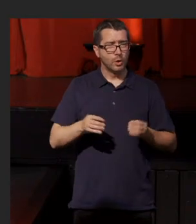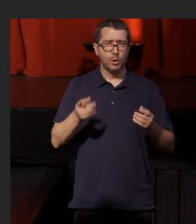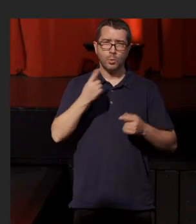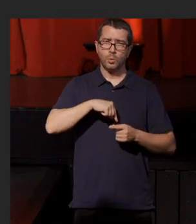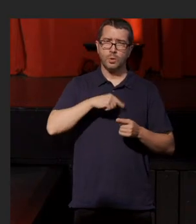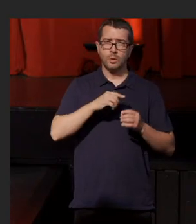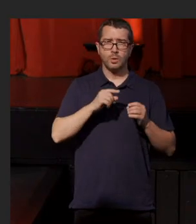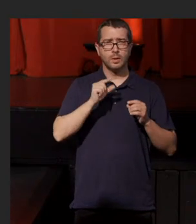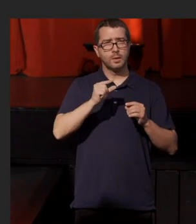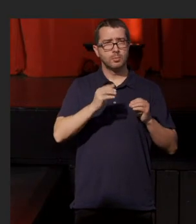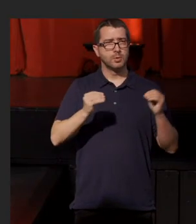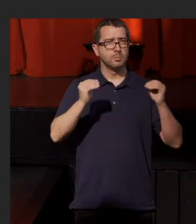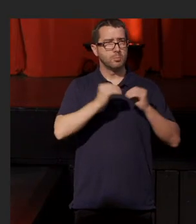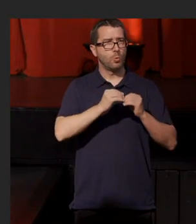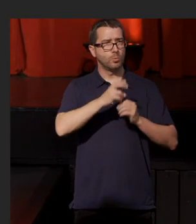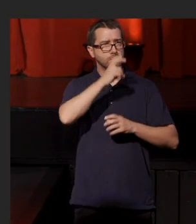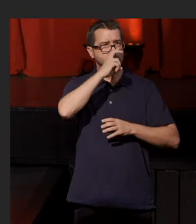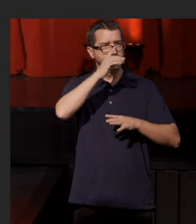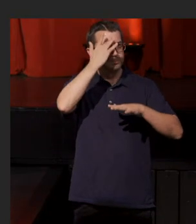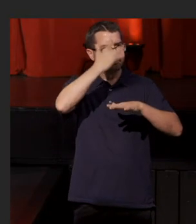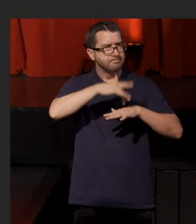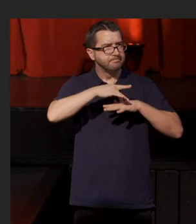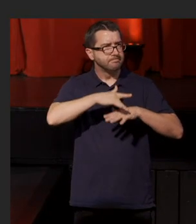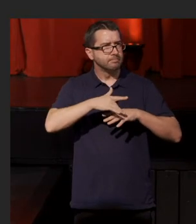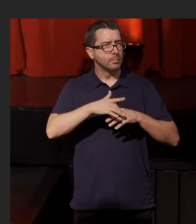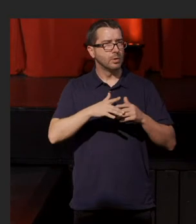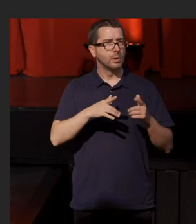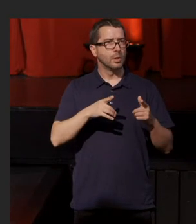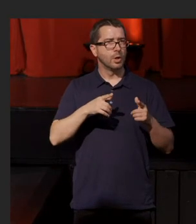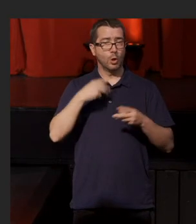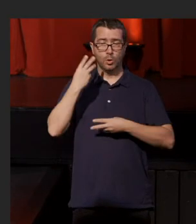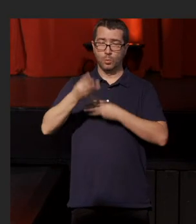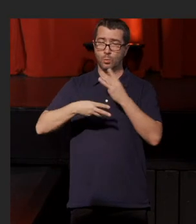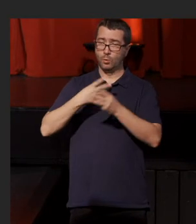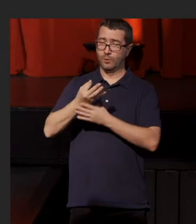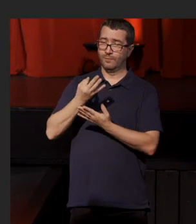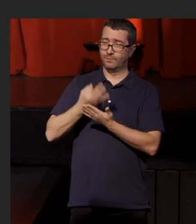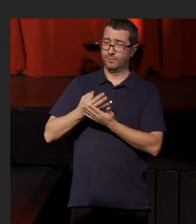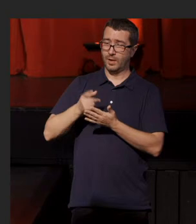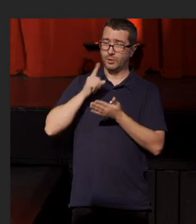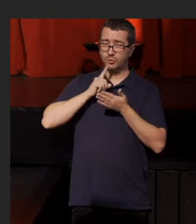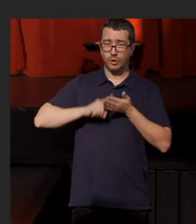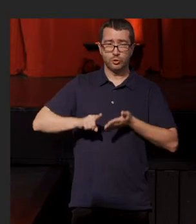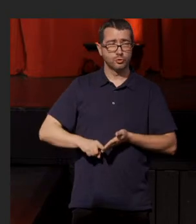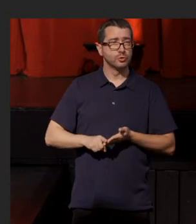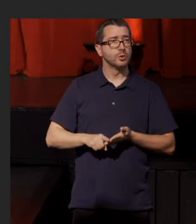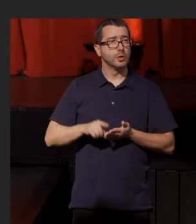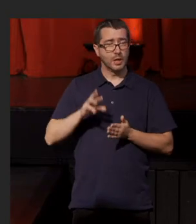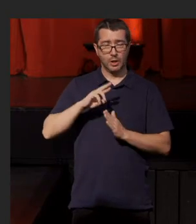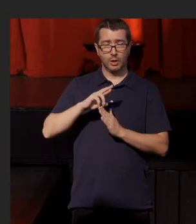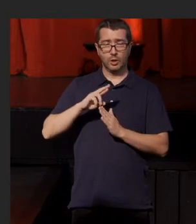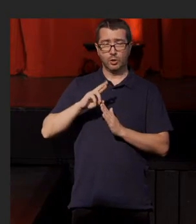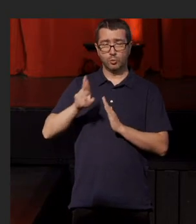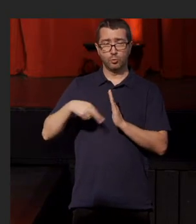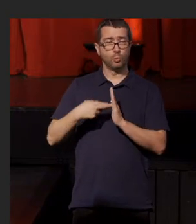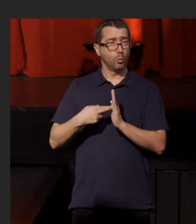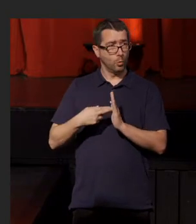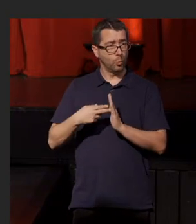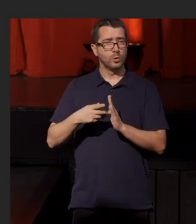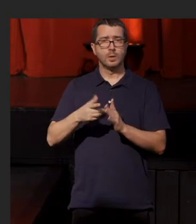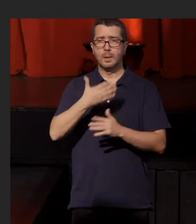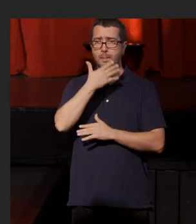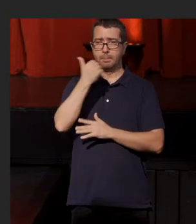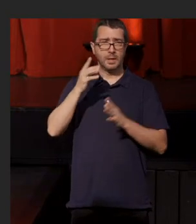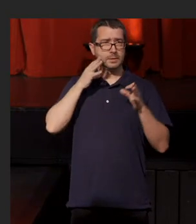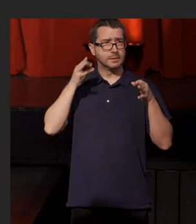how they assess what it is they're doing. We don't think the role of fact-checkers is pontifical. We think the role is to make the best use we can of